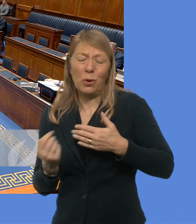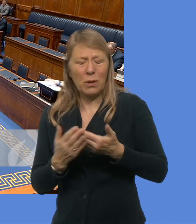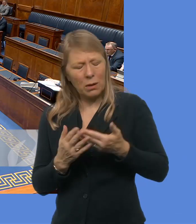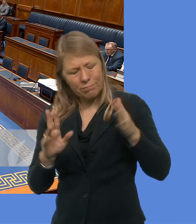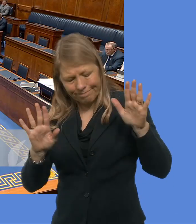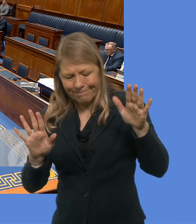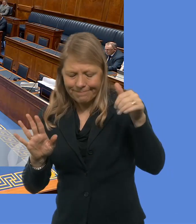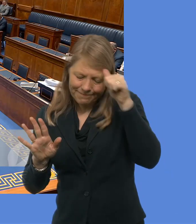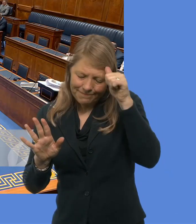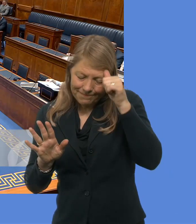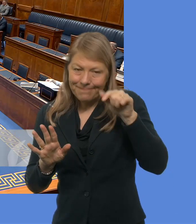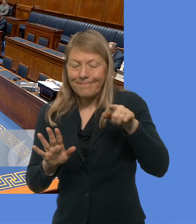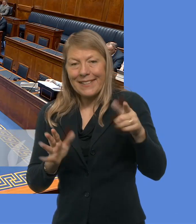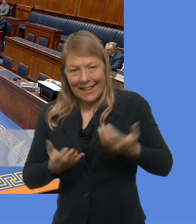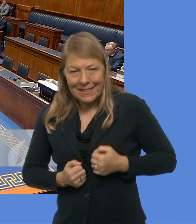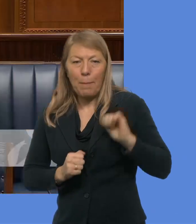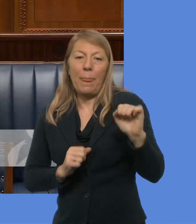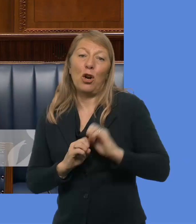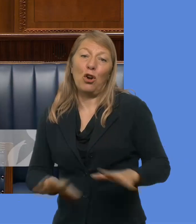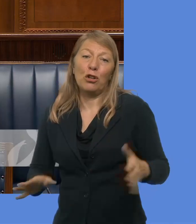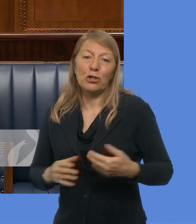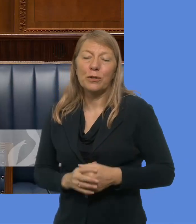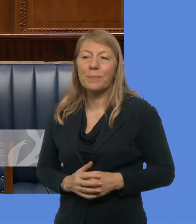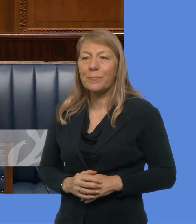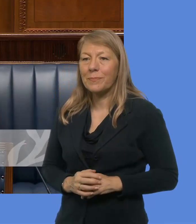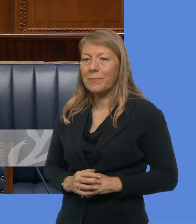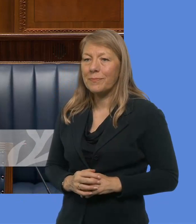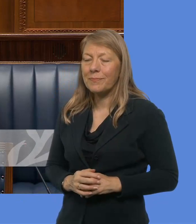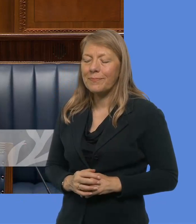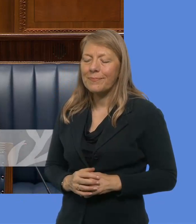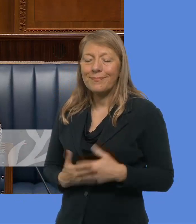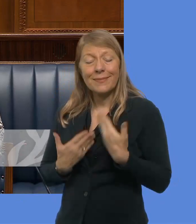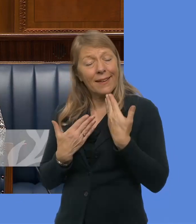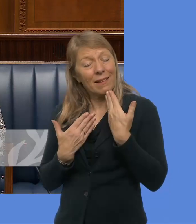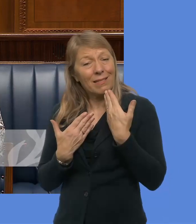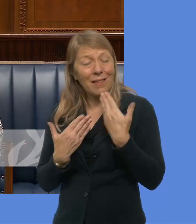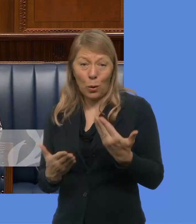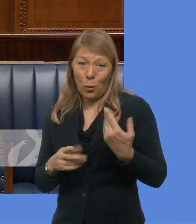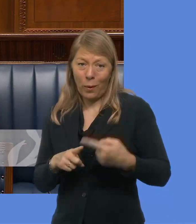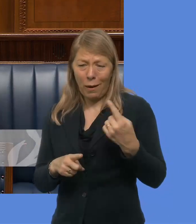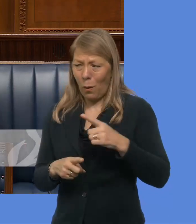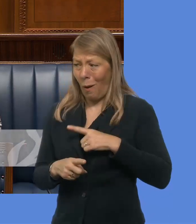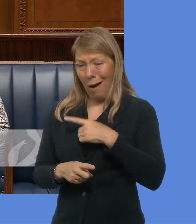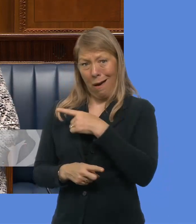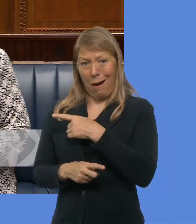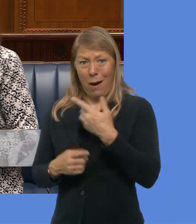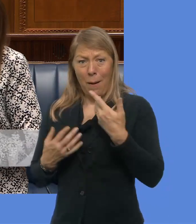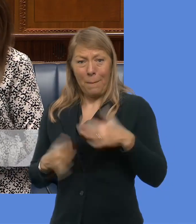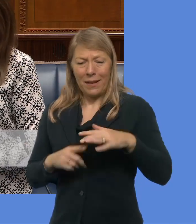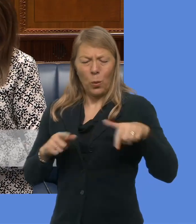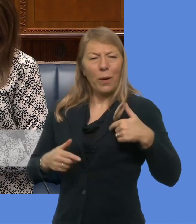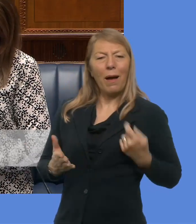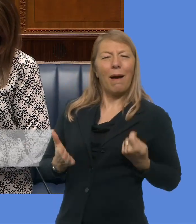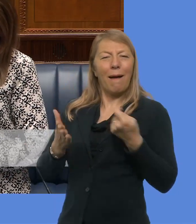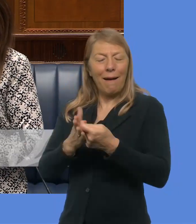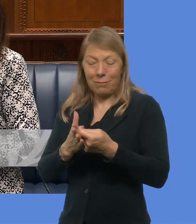thank the Minister for her quick action in taking this forward. The motion was only passed less than a month ago when we brought it forward, so